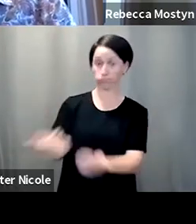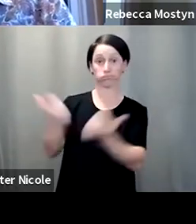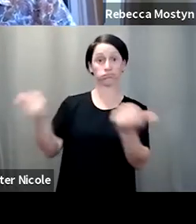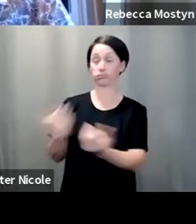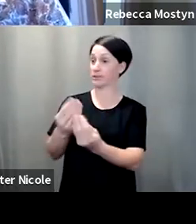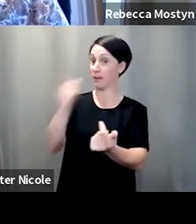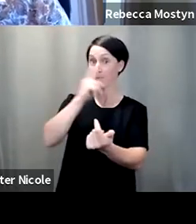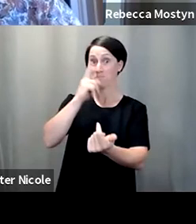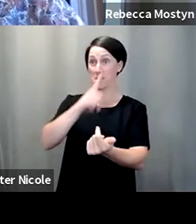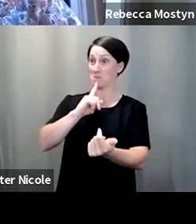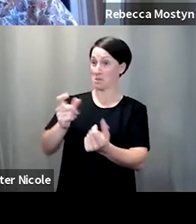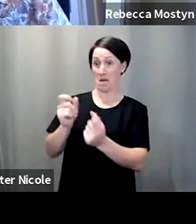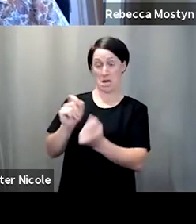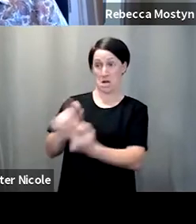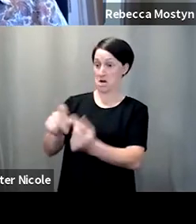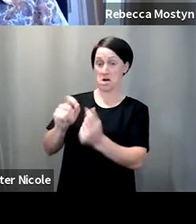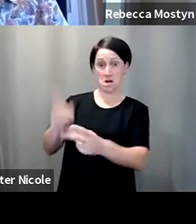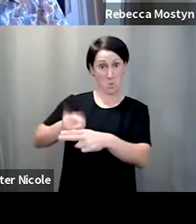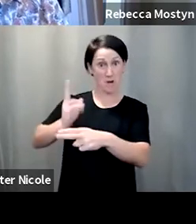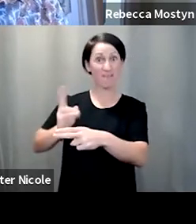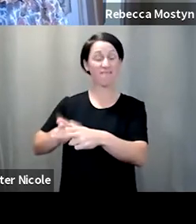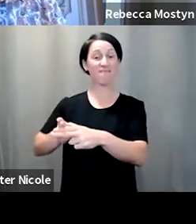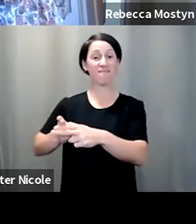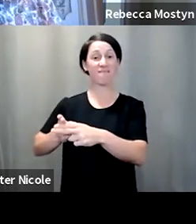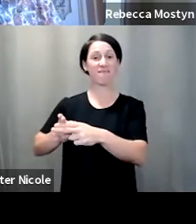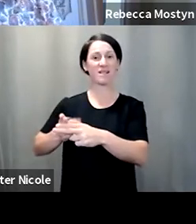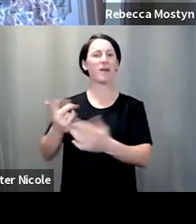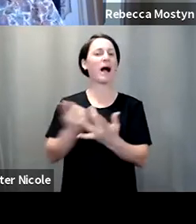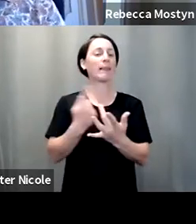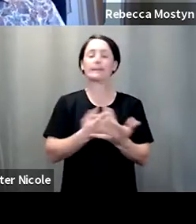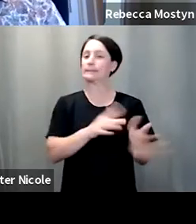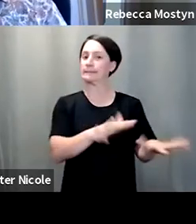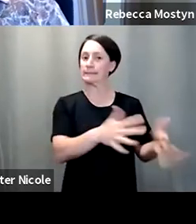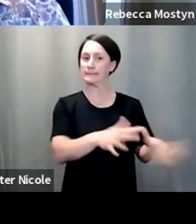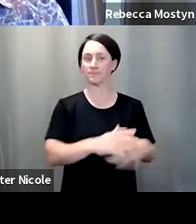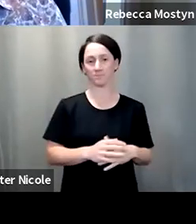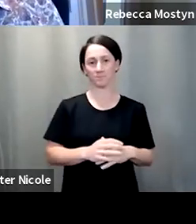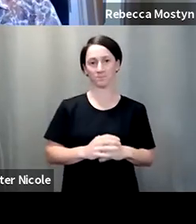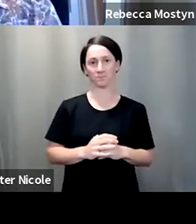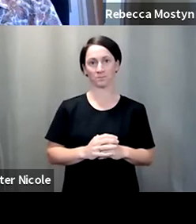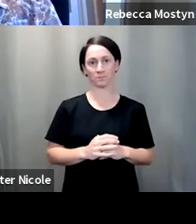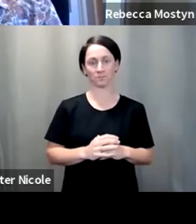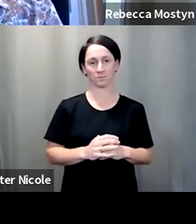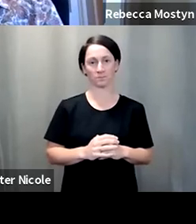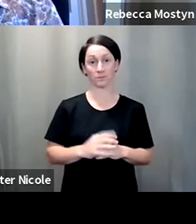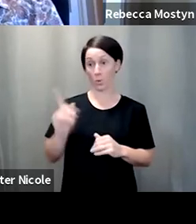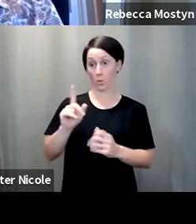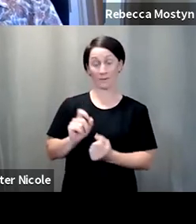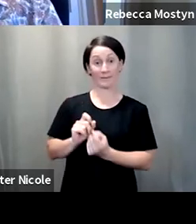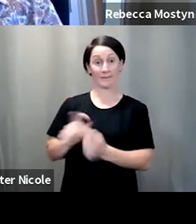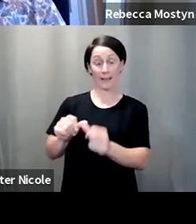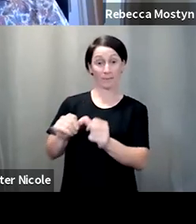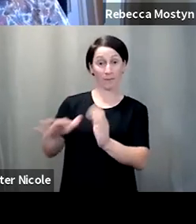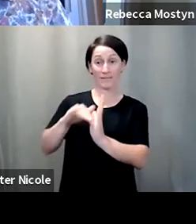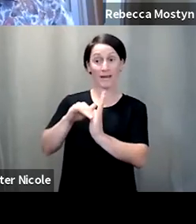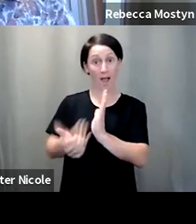sales going gangbusters, but some interesting insights coming out in terms of what is selling best right now. And we